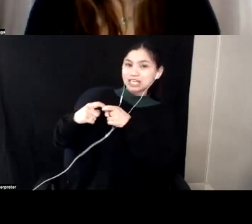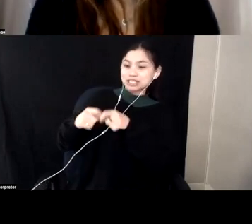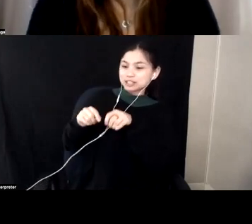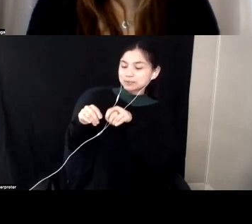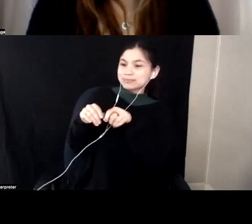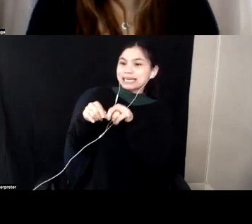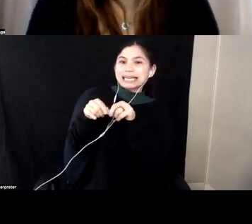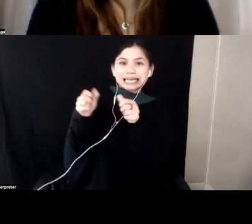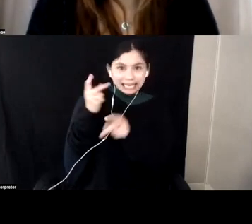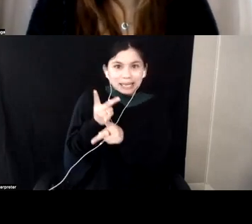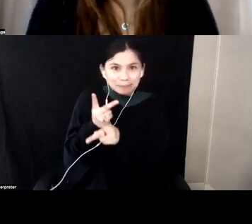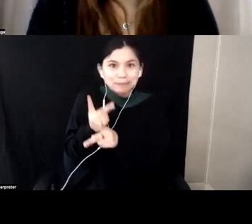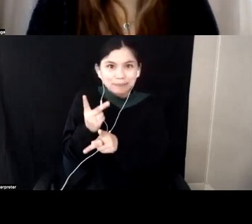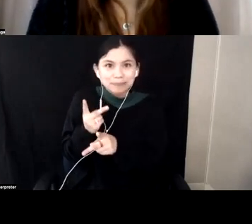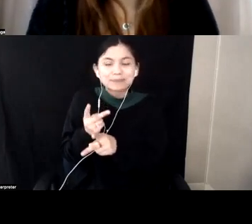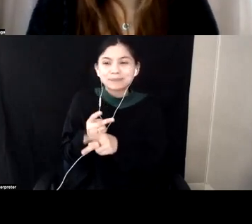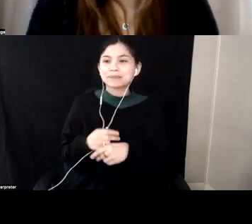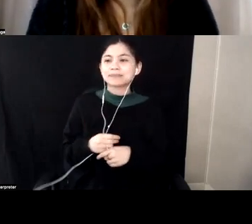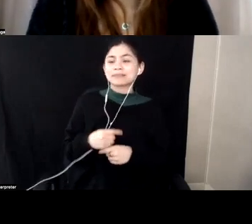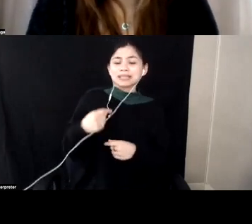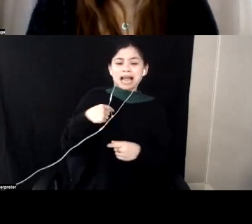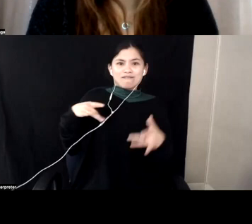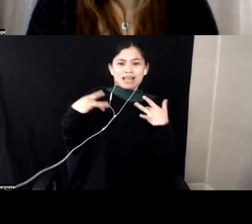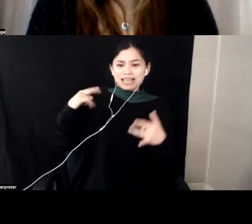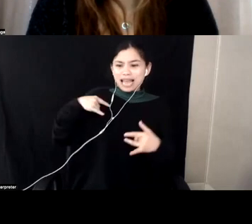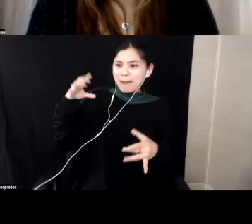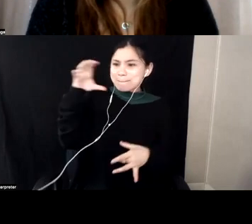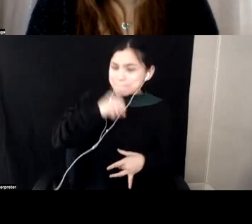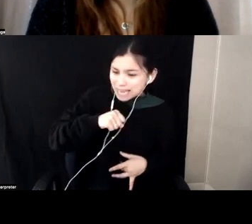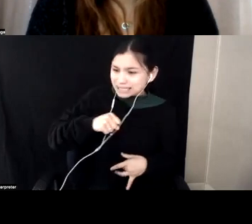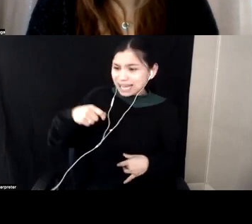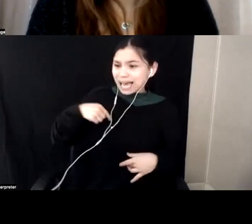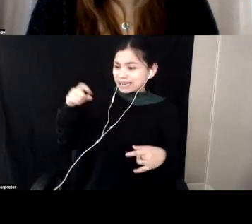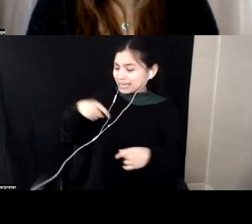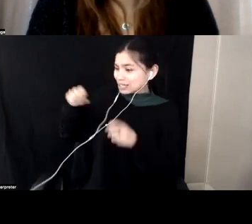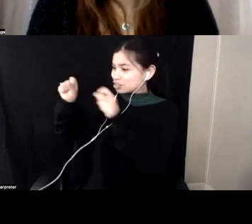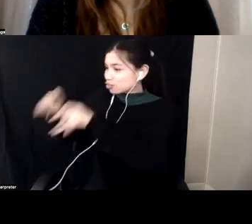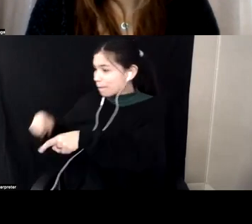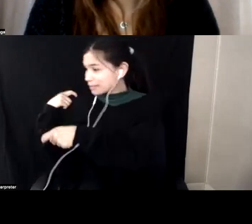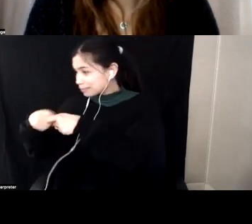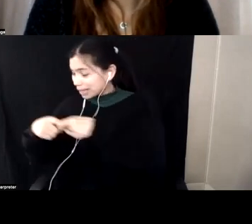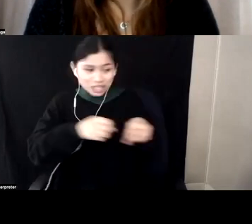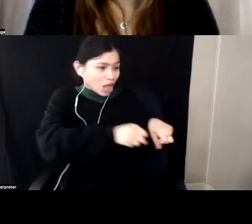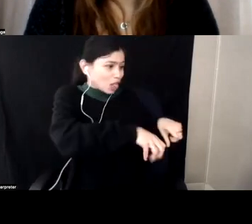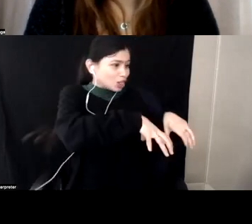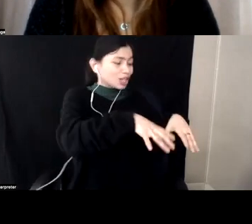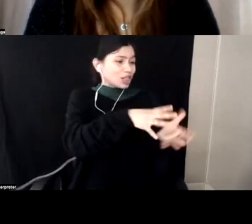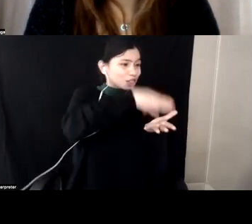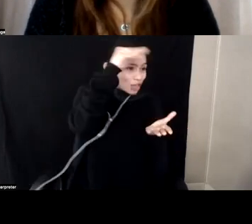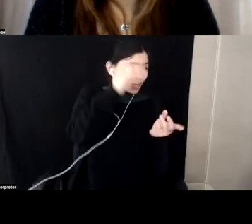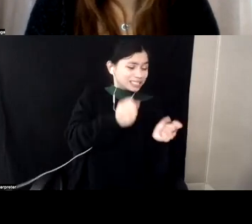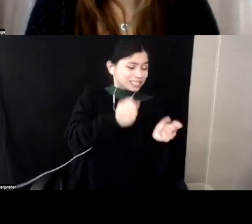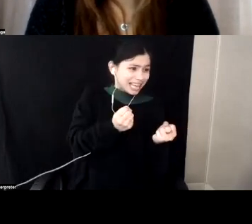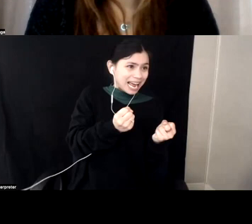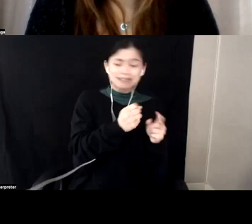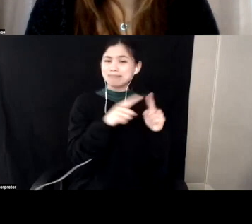me, I felt like I missed. I felt like I had to drop one to learn the other. So you can